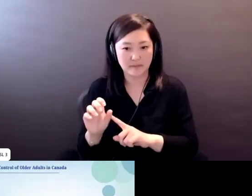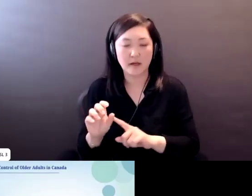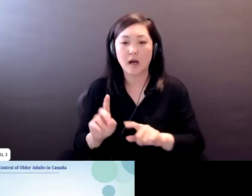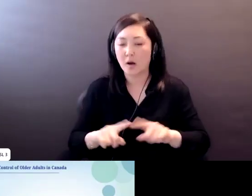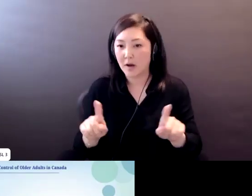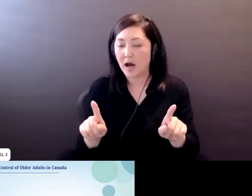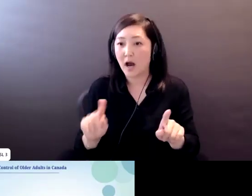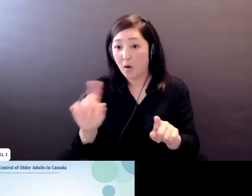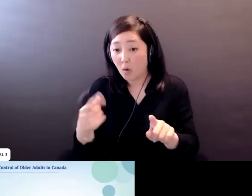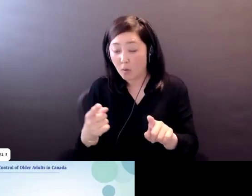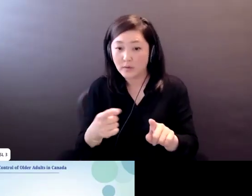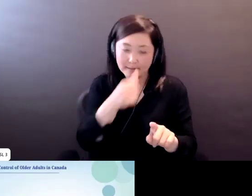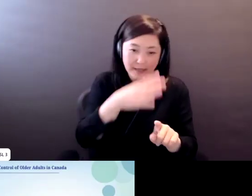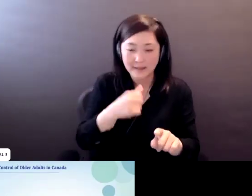explored